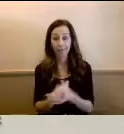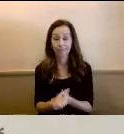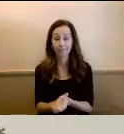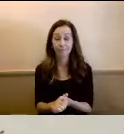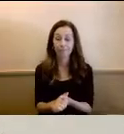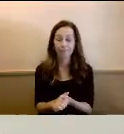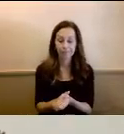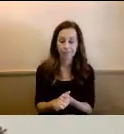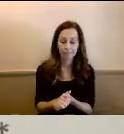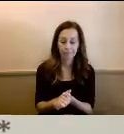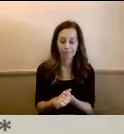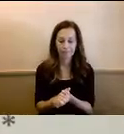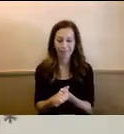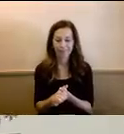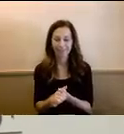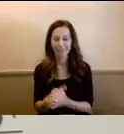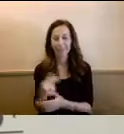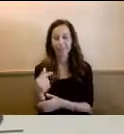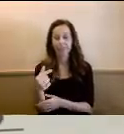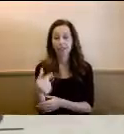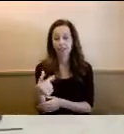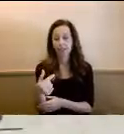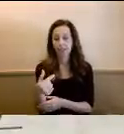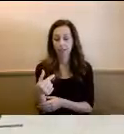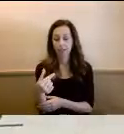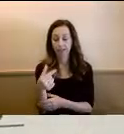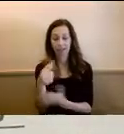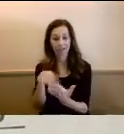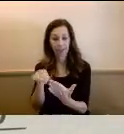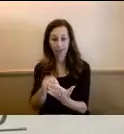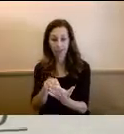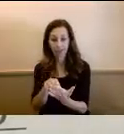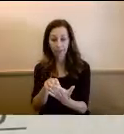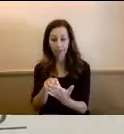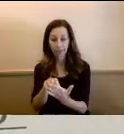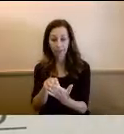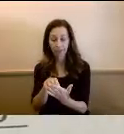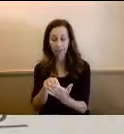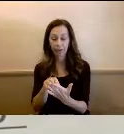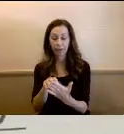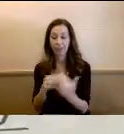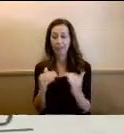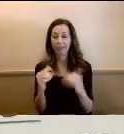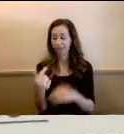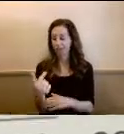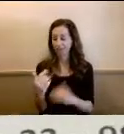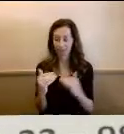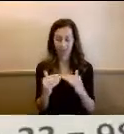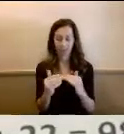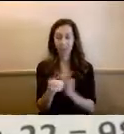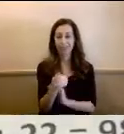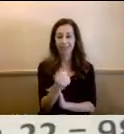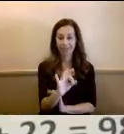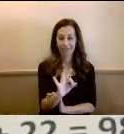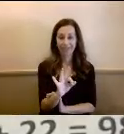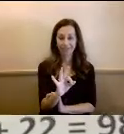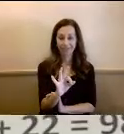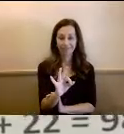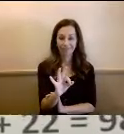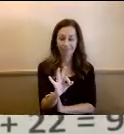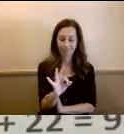okay? So we've got g, this cancels, g equals 19.